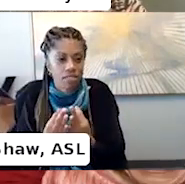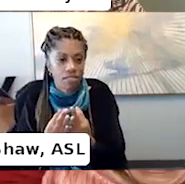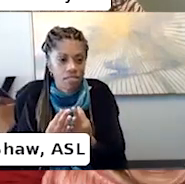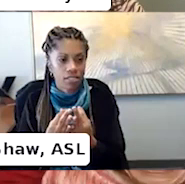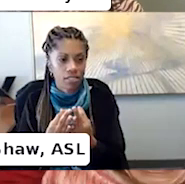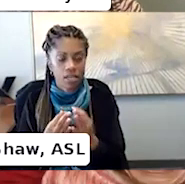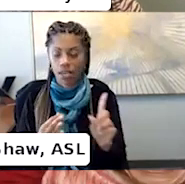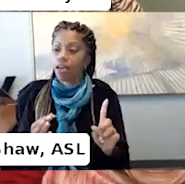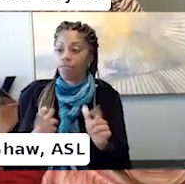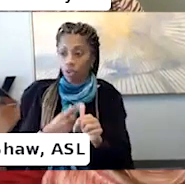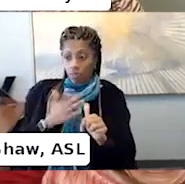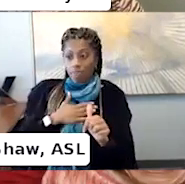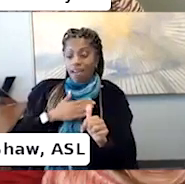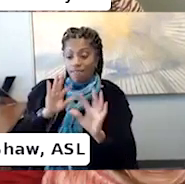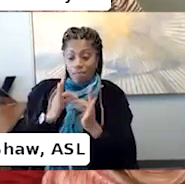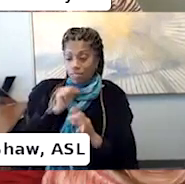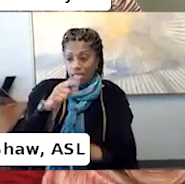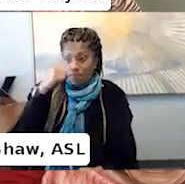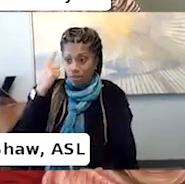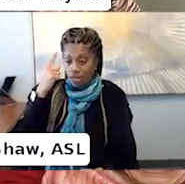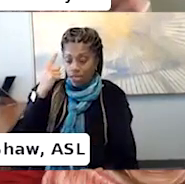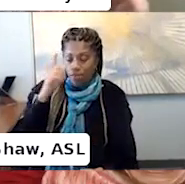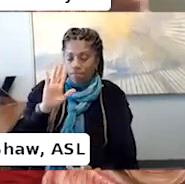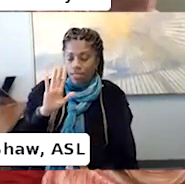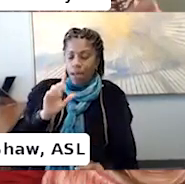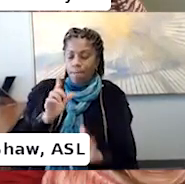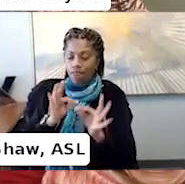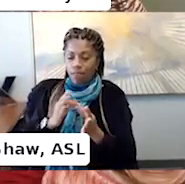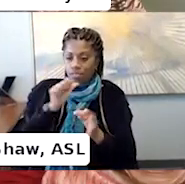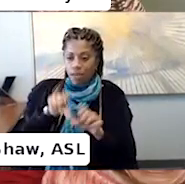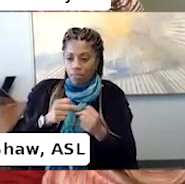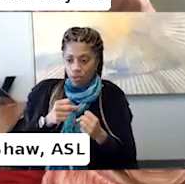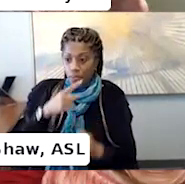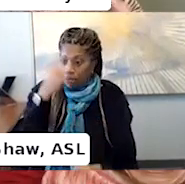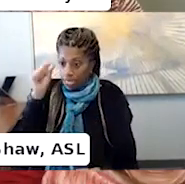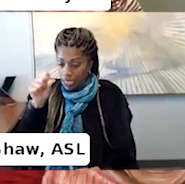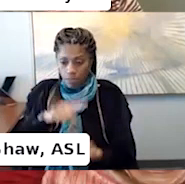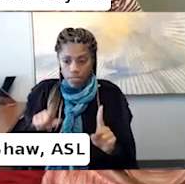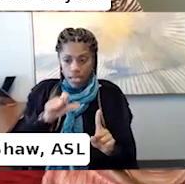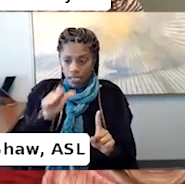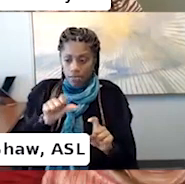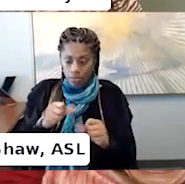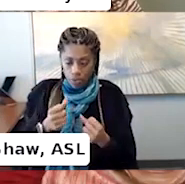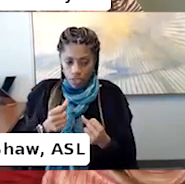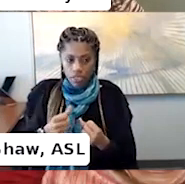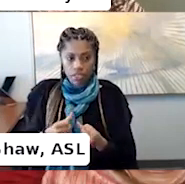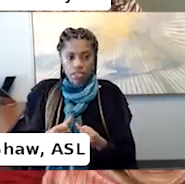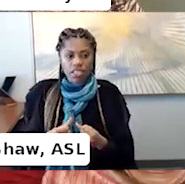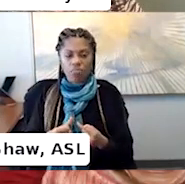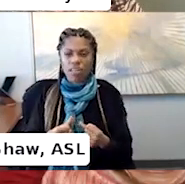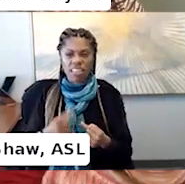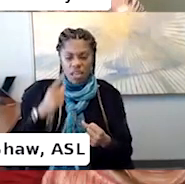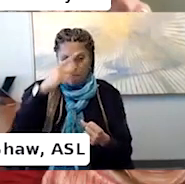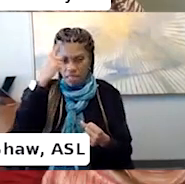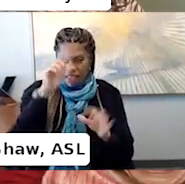Black family wasn't broken. Okay, that's number one. But also, how we define Black families are very